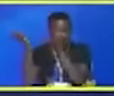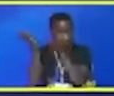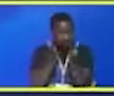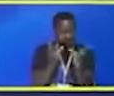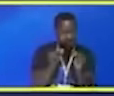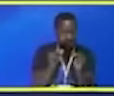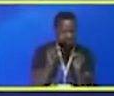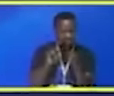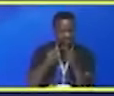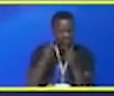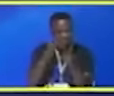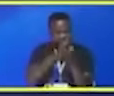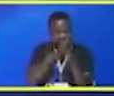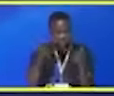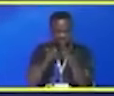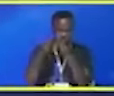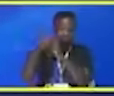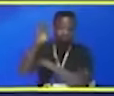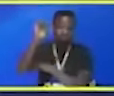is that they become like him.